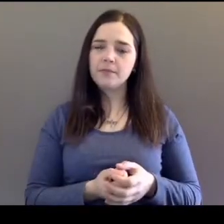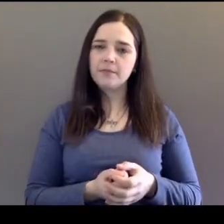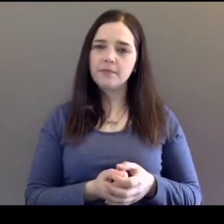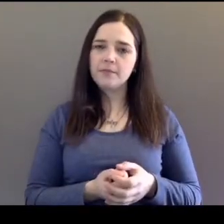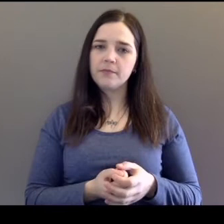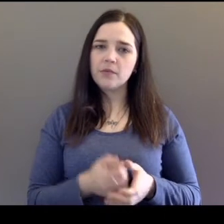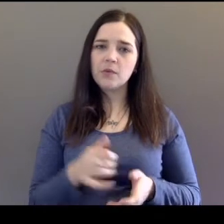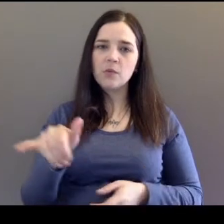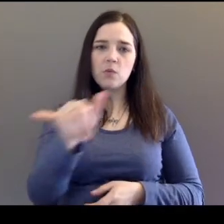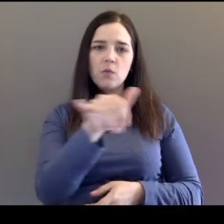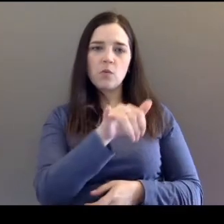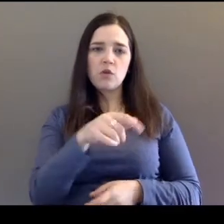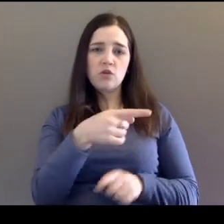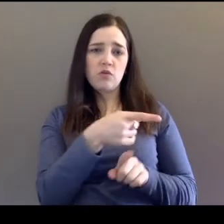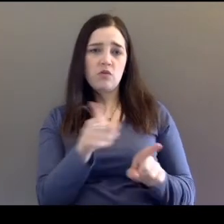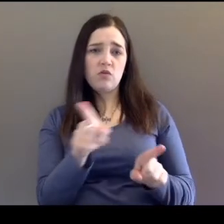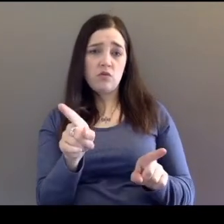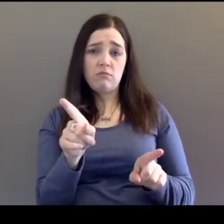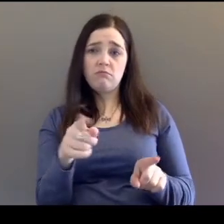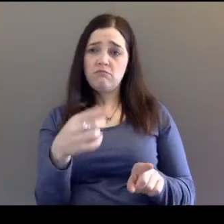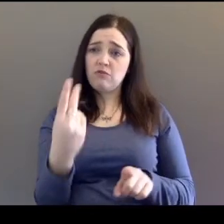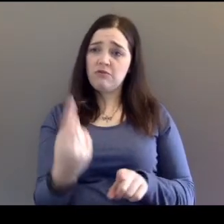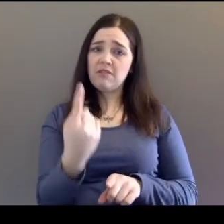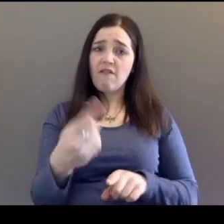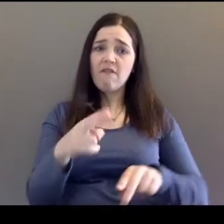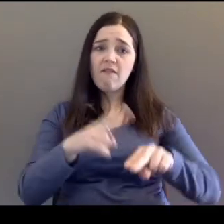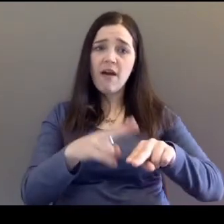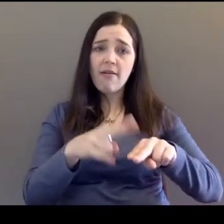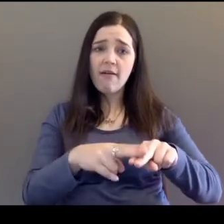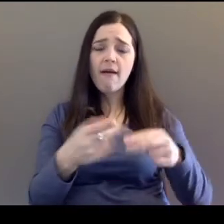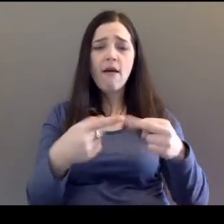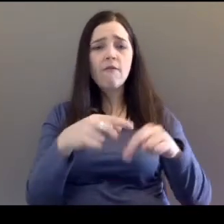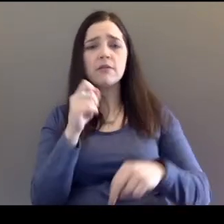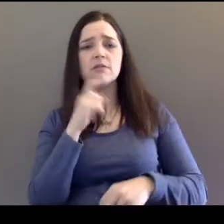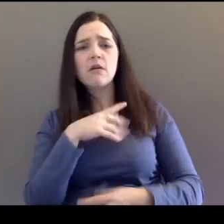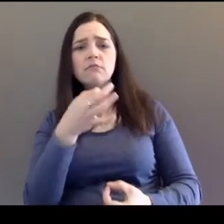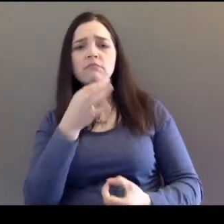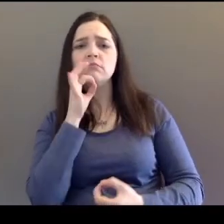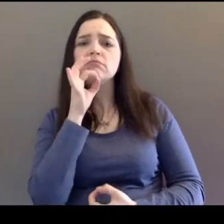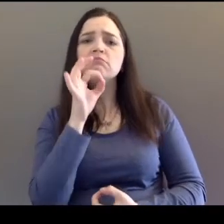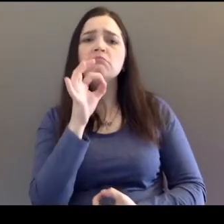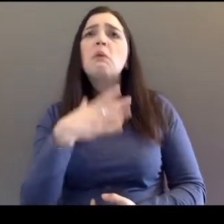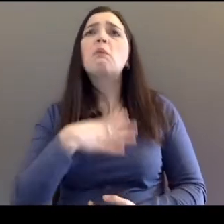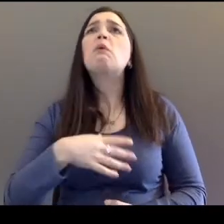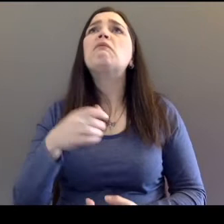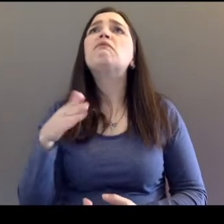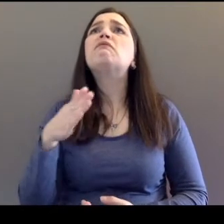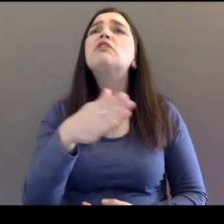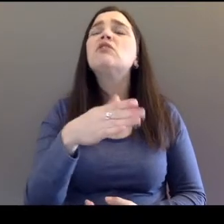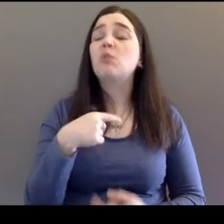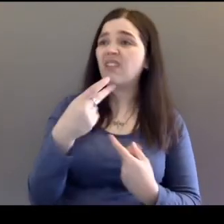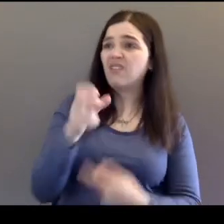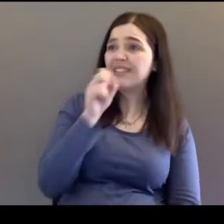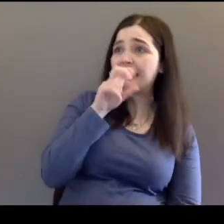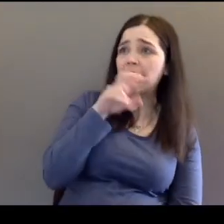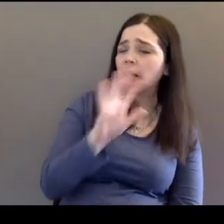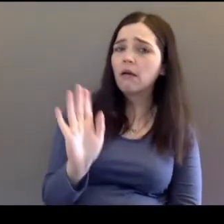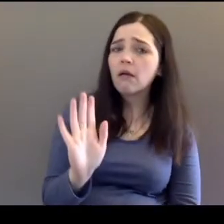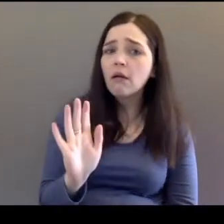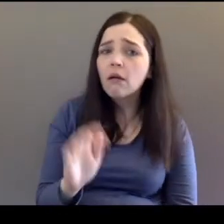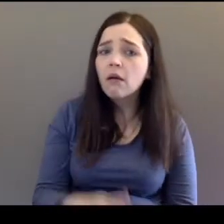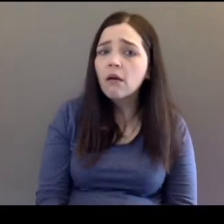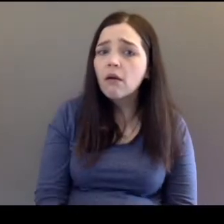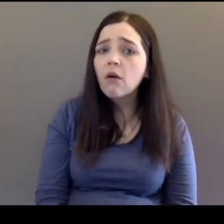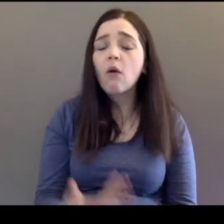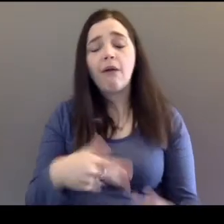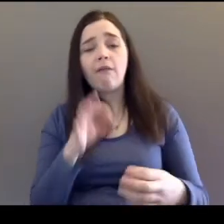Which of you, who are fathers, if your son asks you for a fish, will give him a snake? Or if he asks